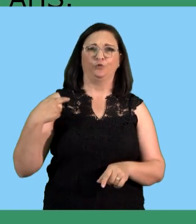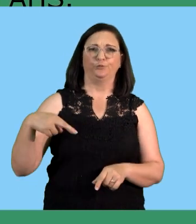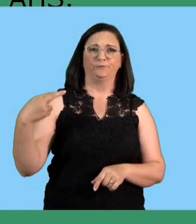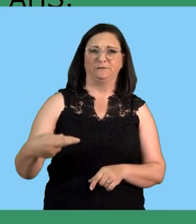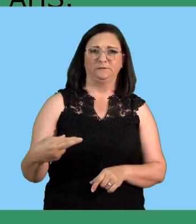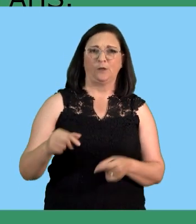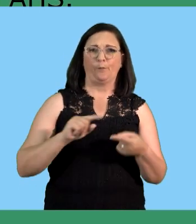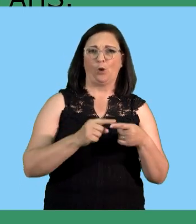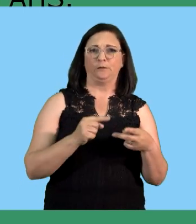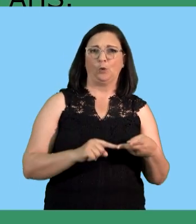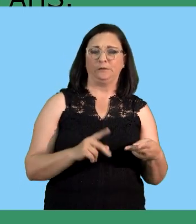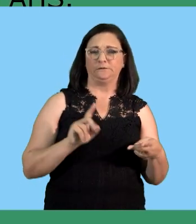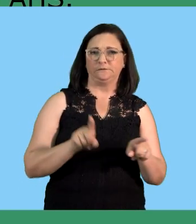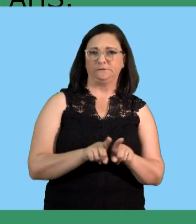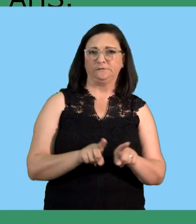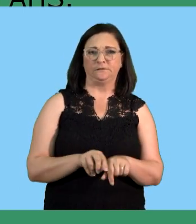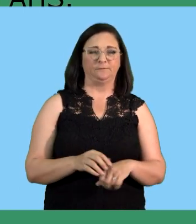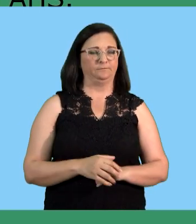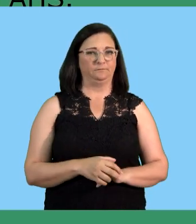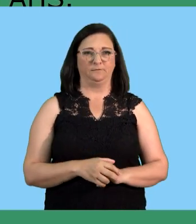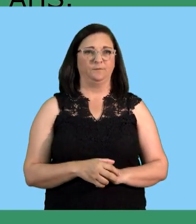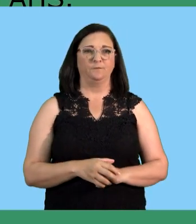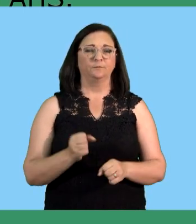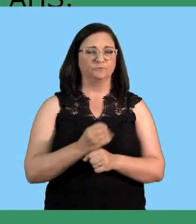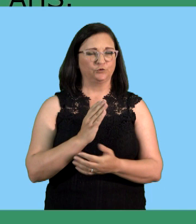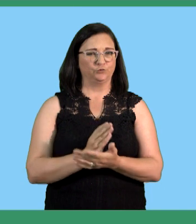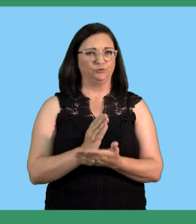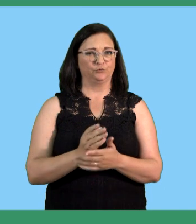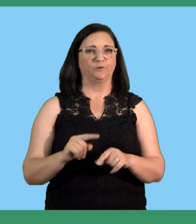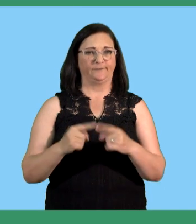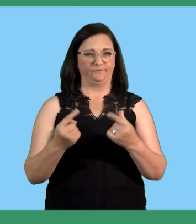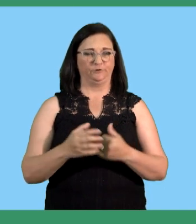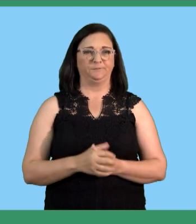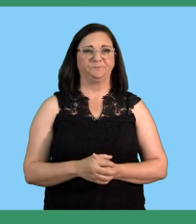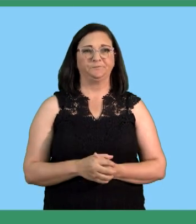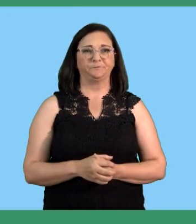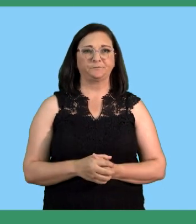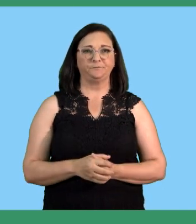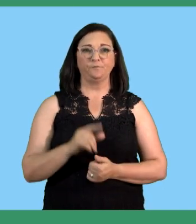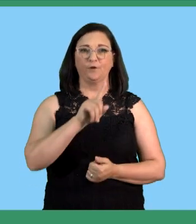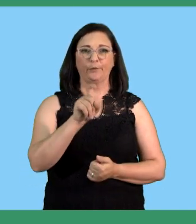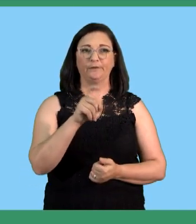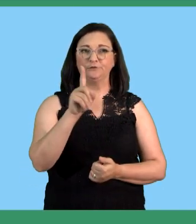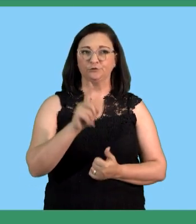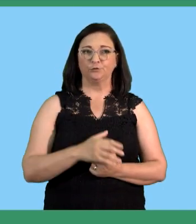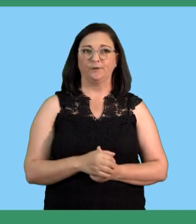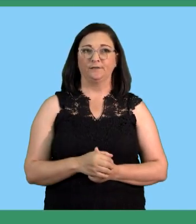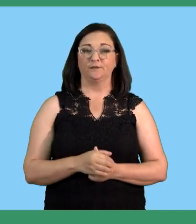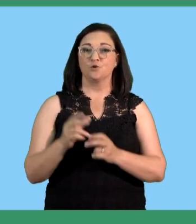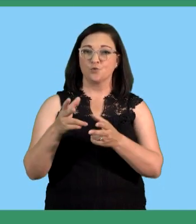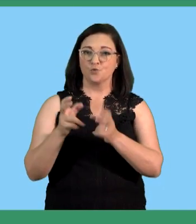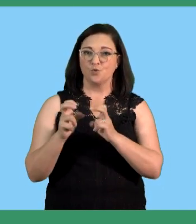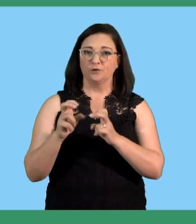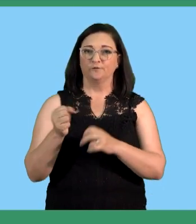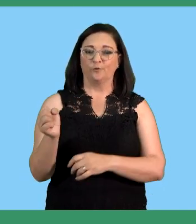same points that you've mentioned in A above. All right, so the question said quote